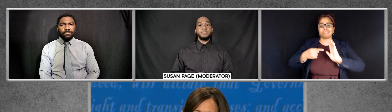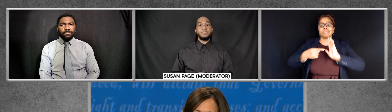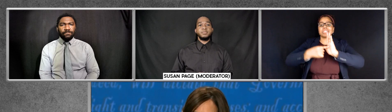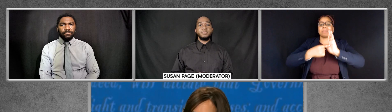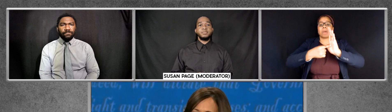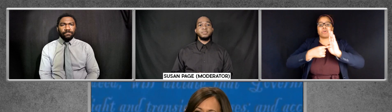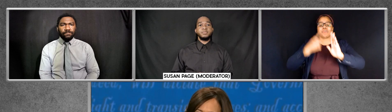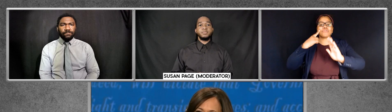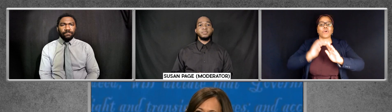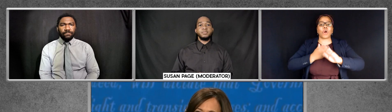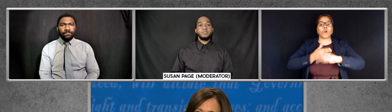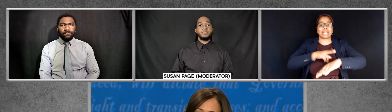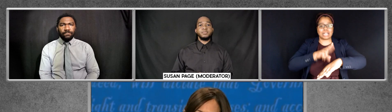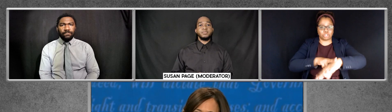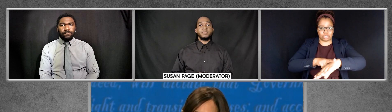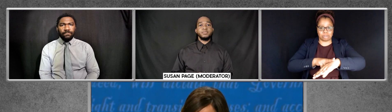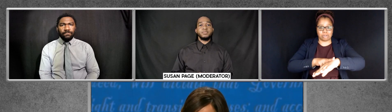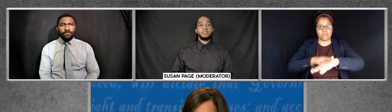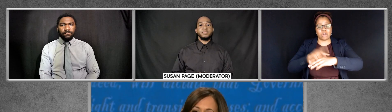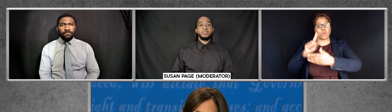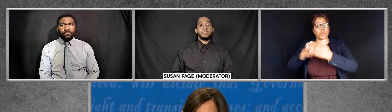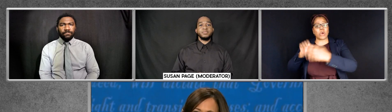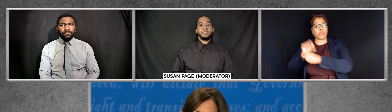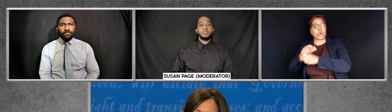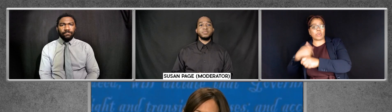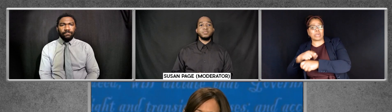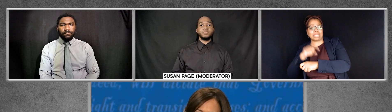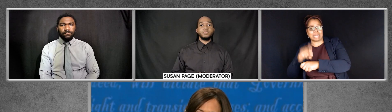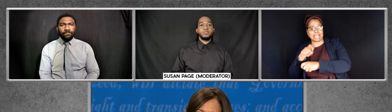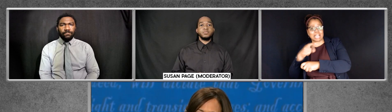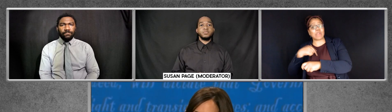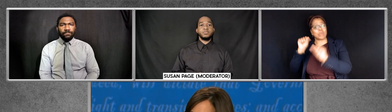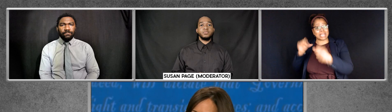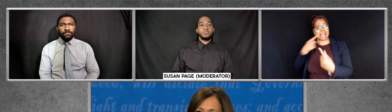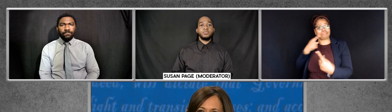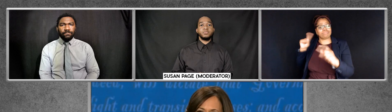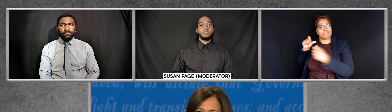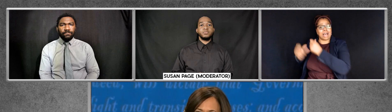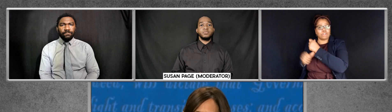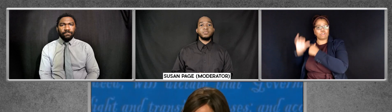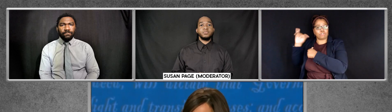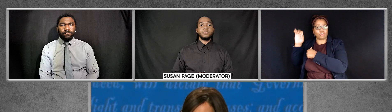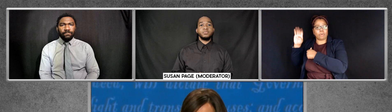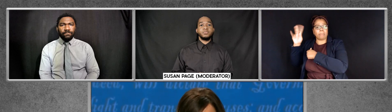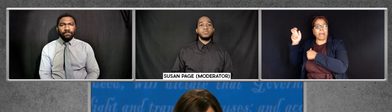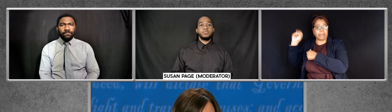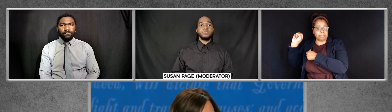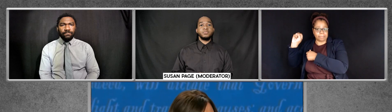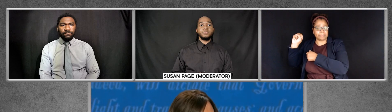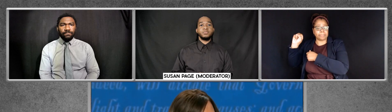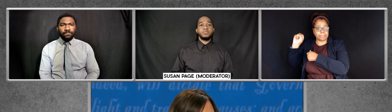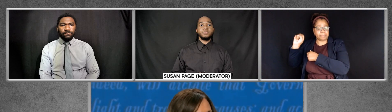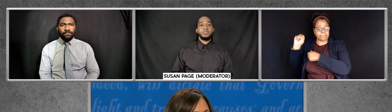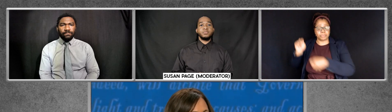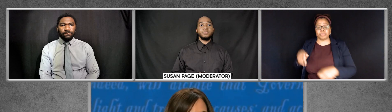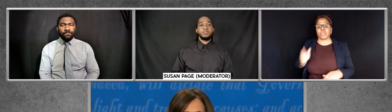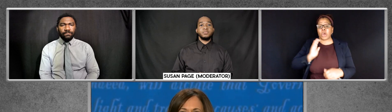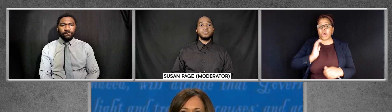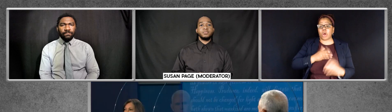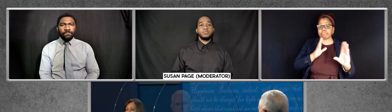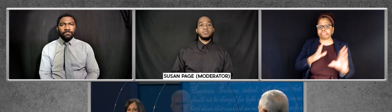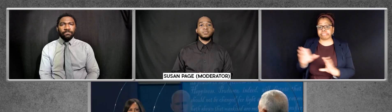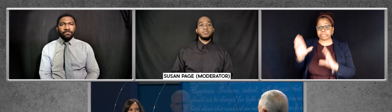do, and we will be able to do under a Joe Biden presidency. Our agenda includes